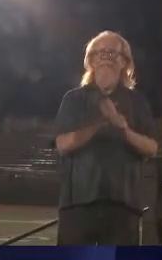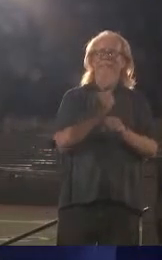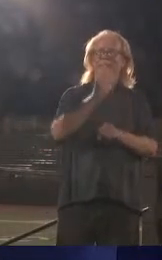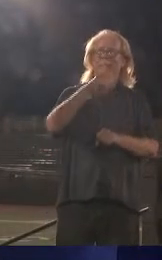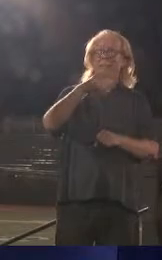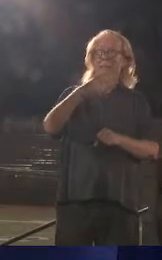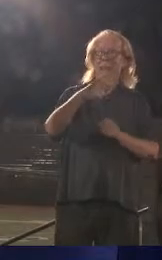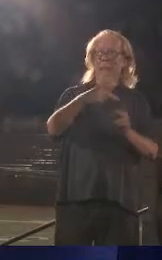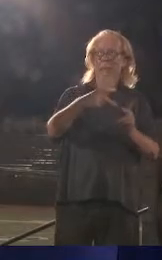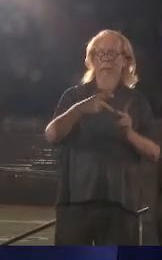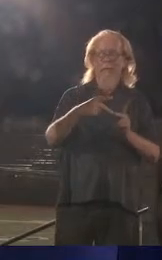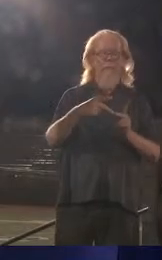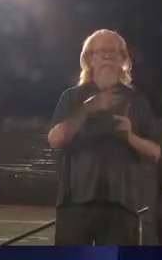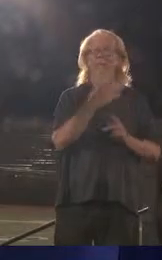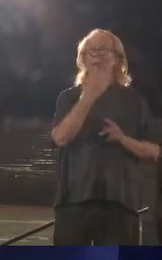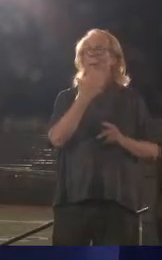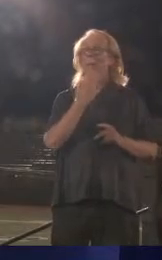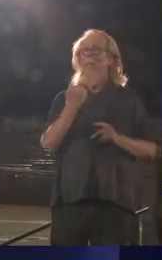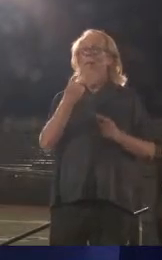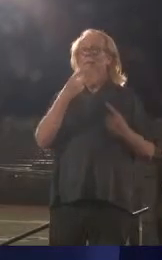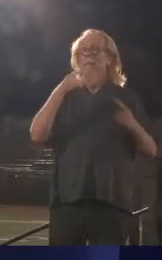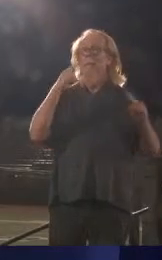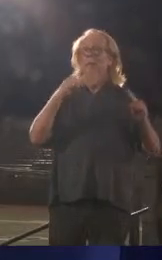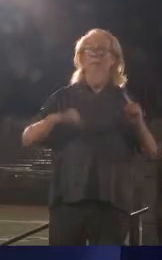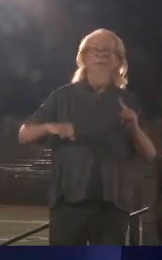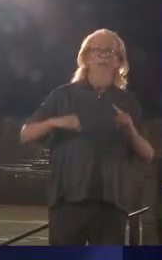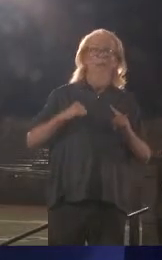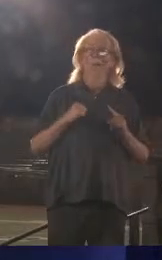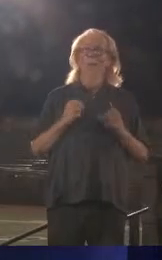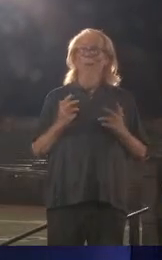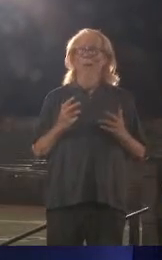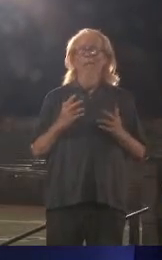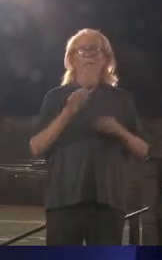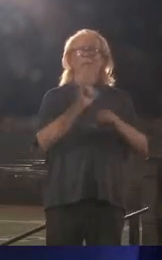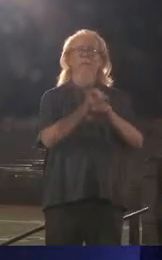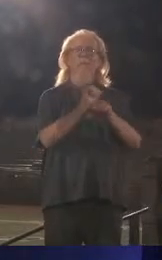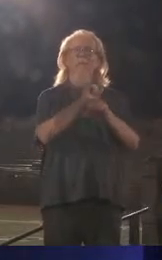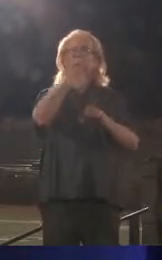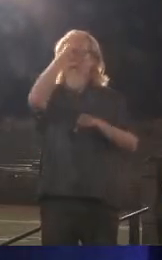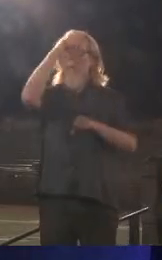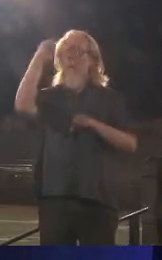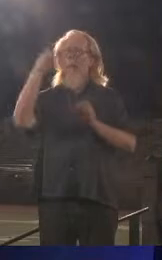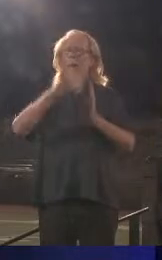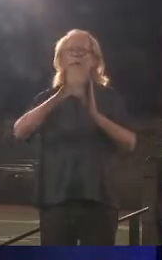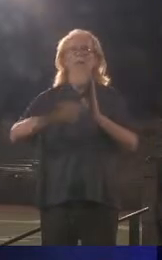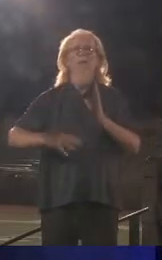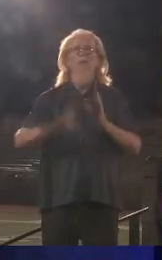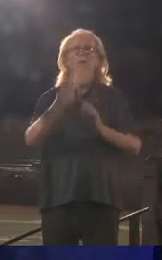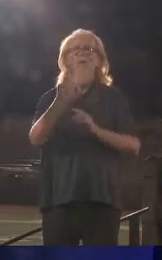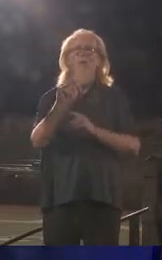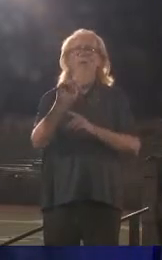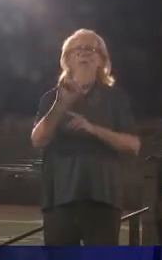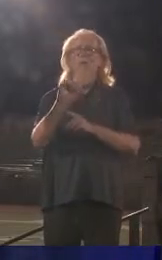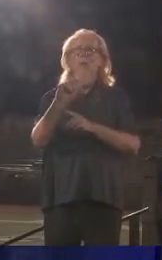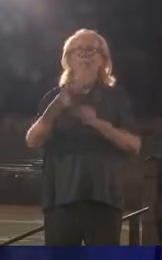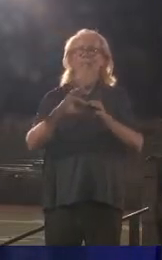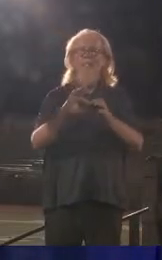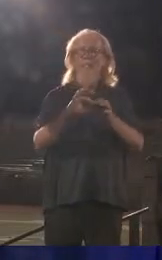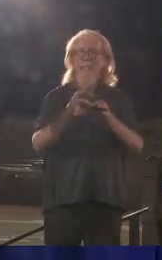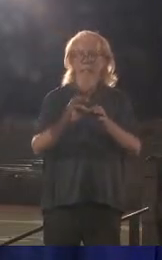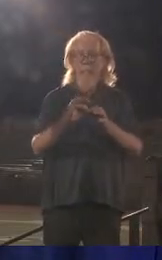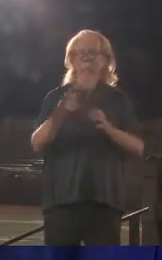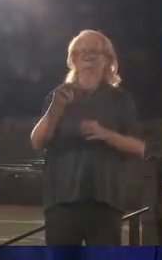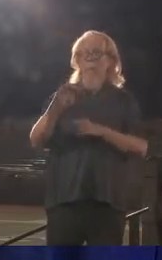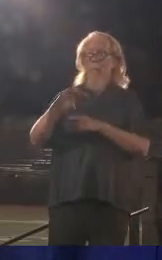Nalania's proudest accomplishment by far was her work with the Black Student Union. In March of 2022,